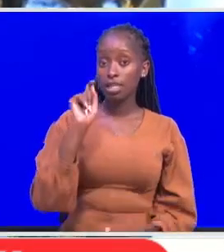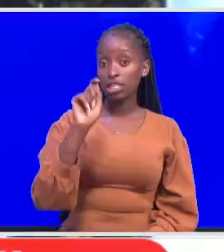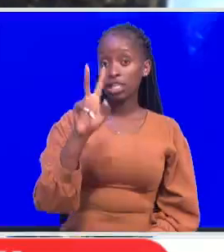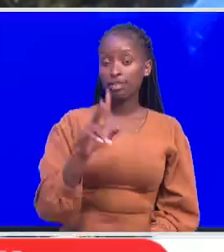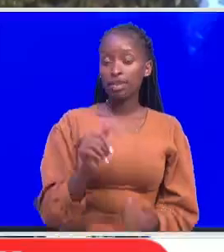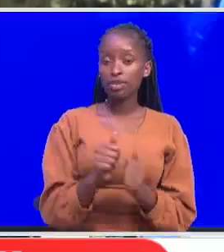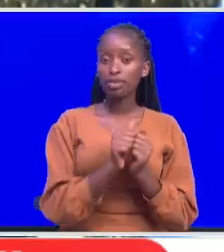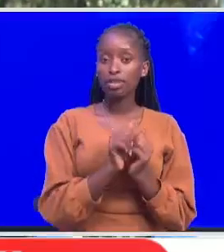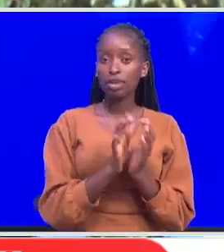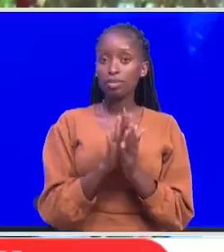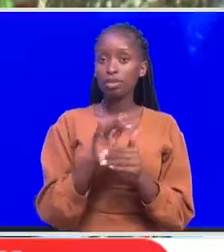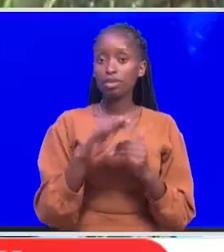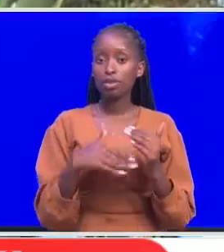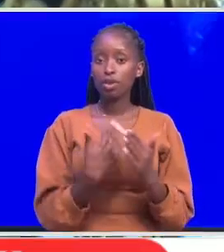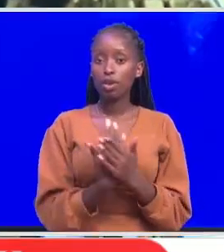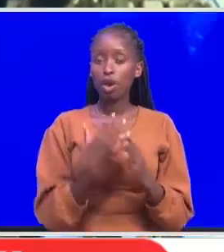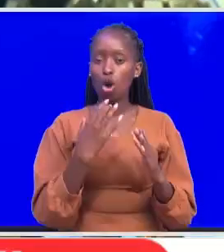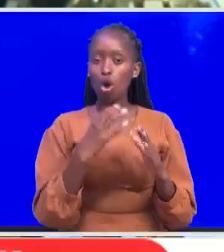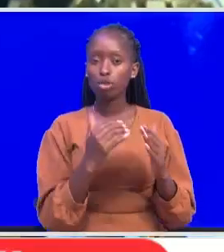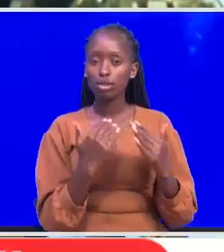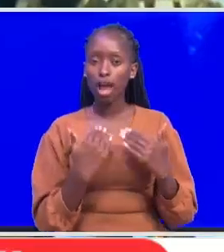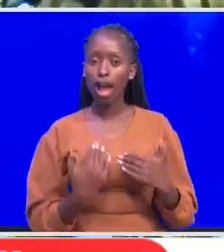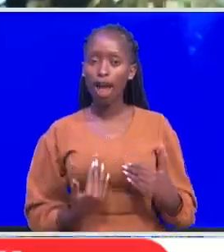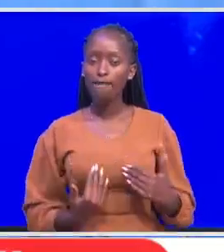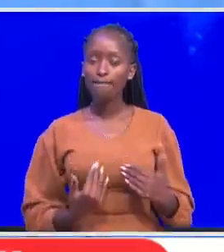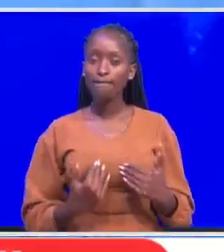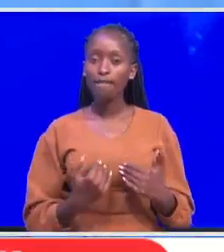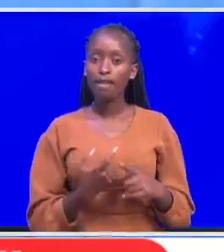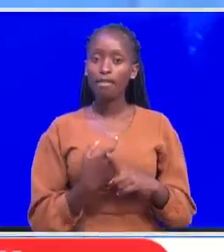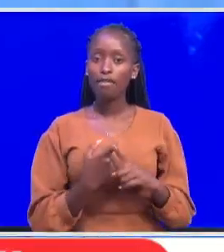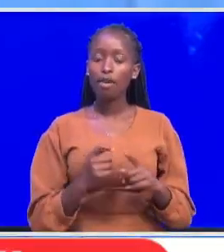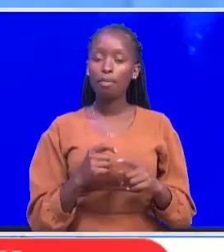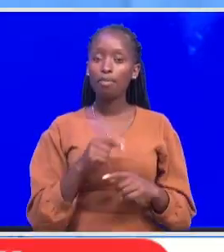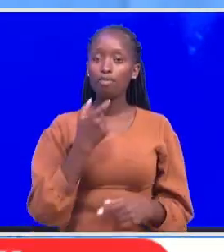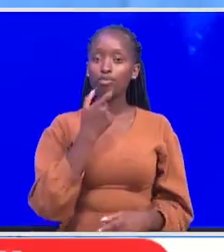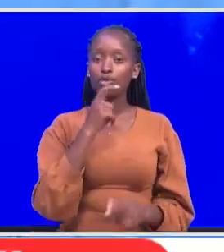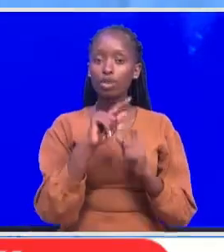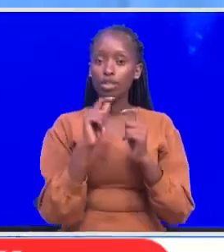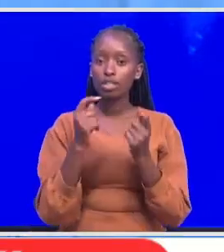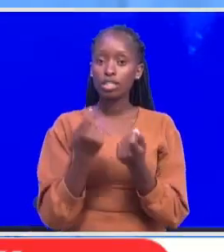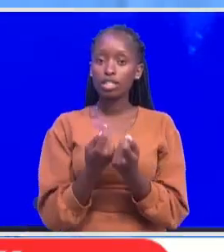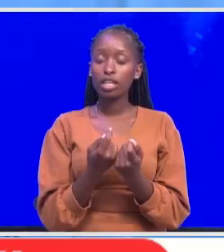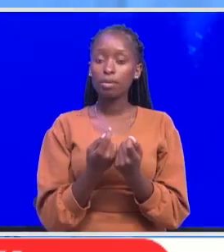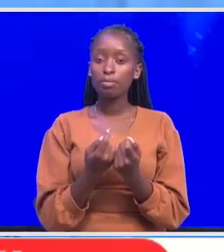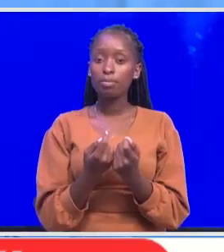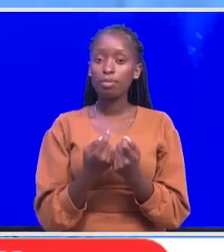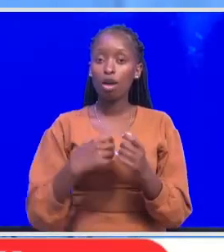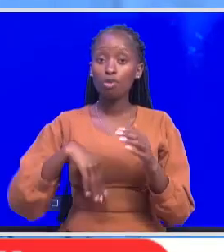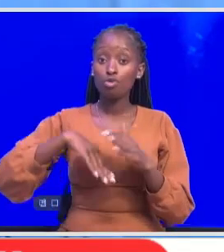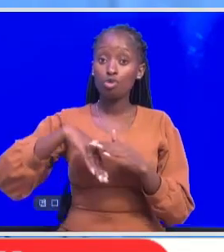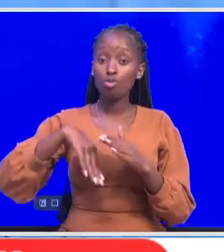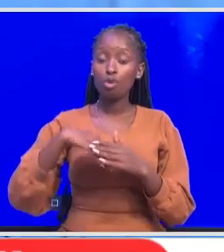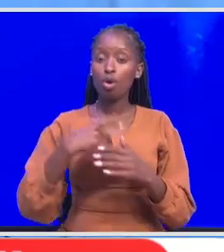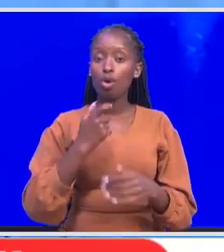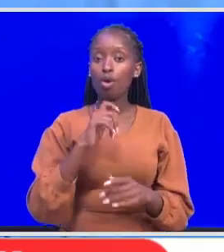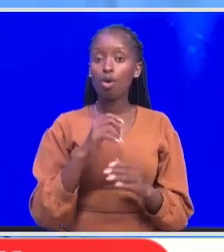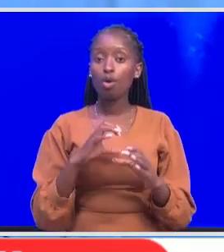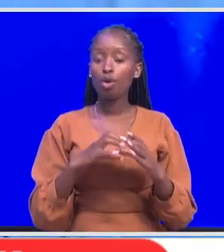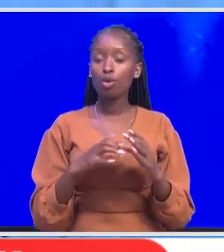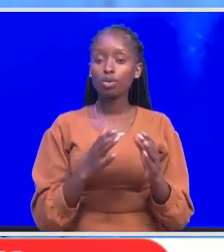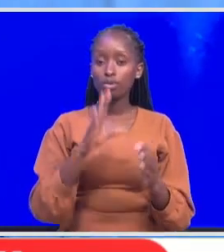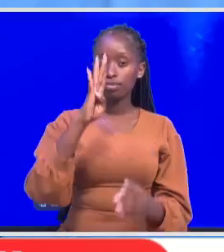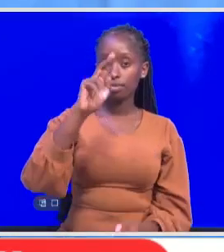na makocha hawa ni kocha wa Gor Mahia Jonathan Makiritsi, Boniface Nyamuhamu